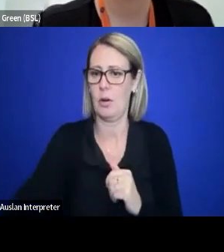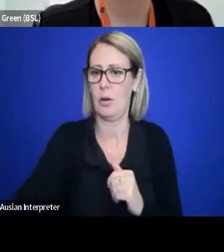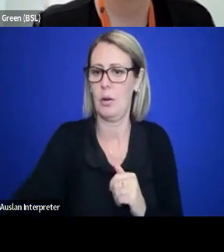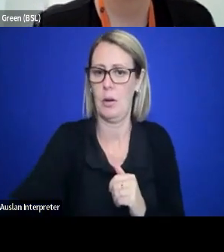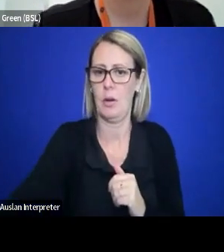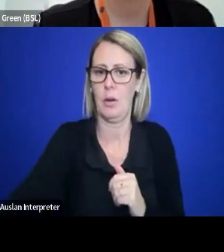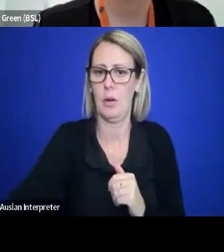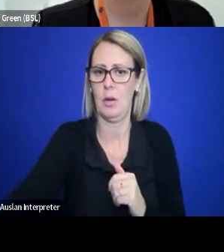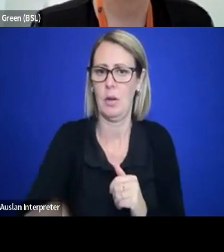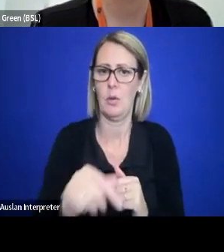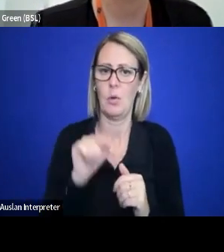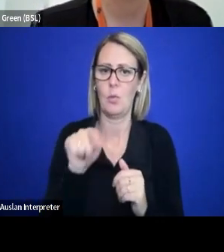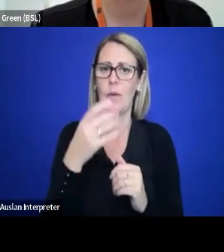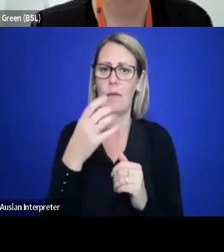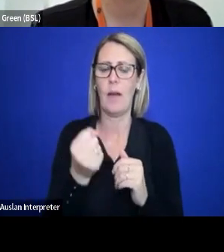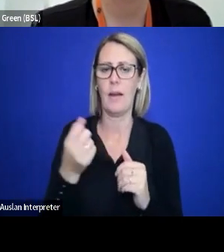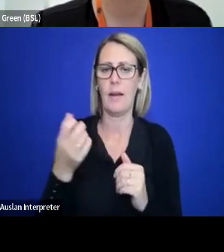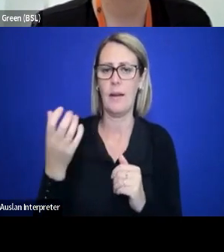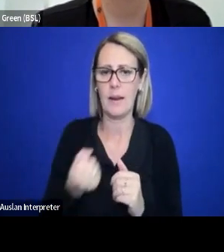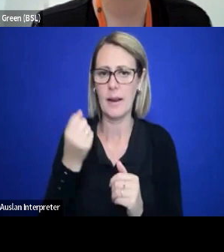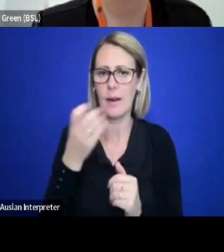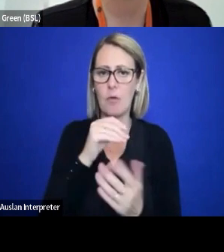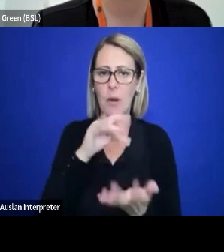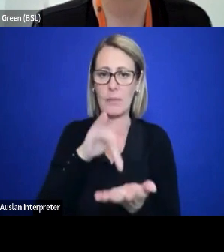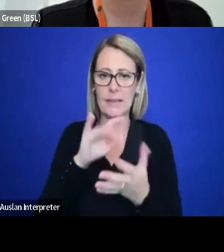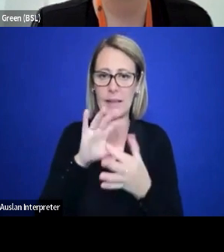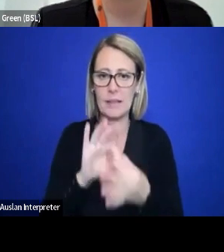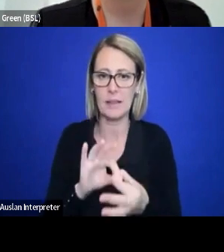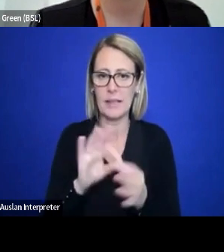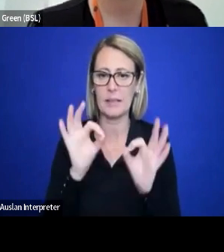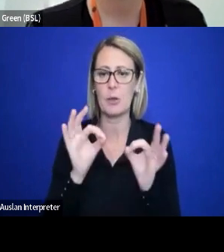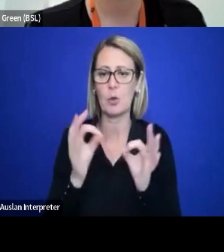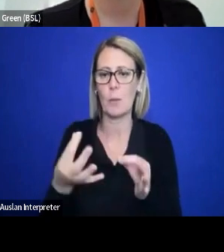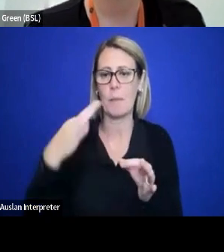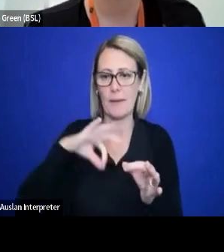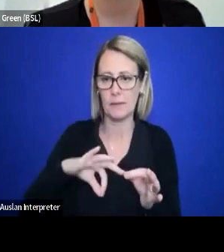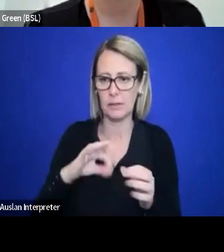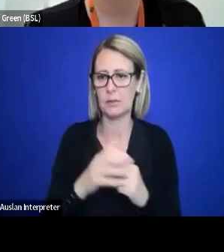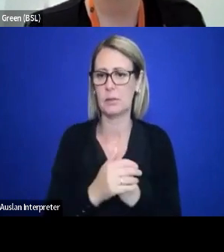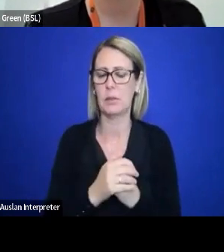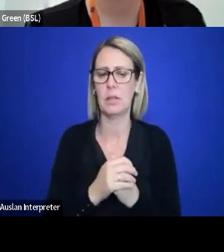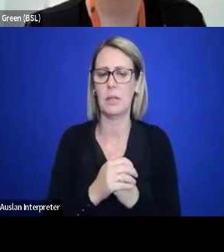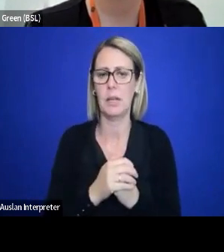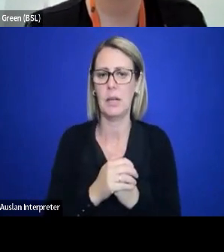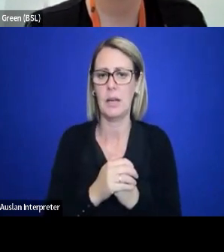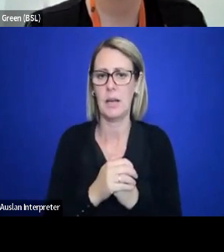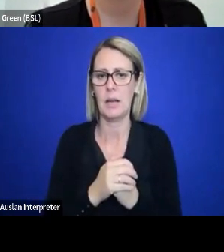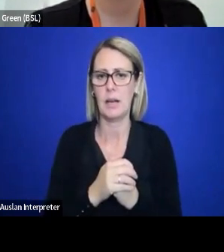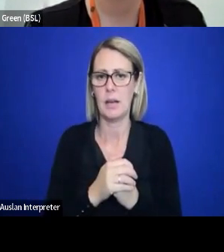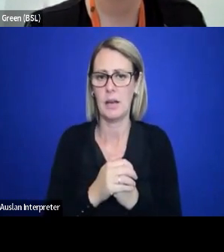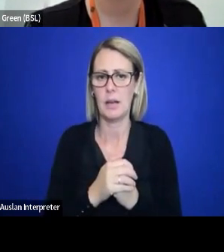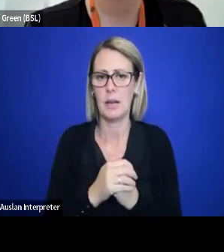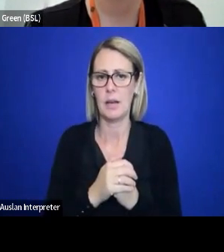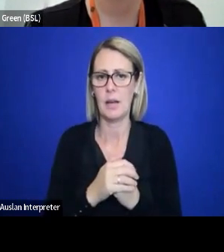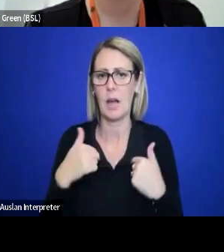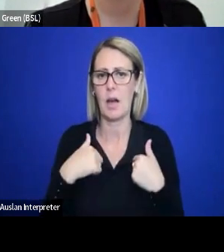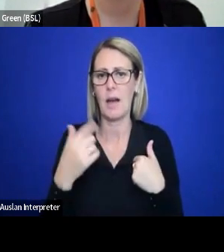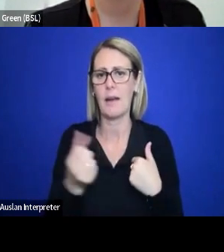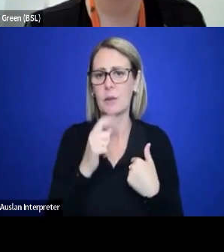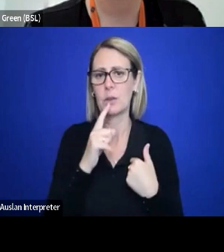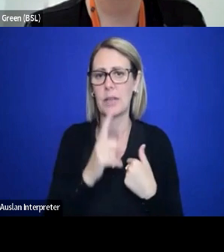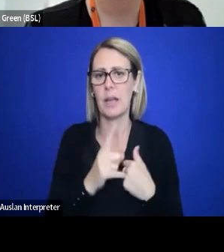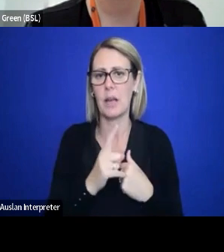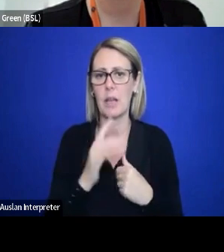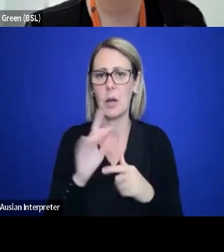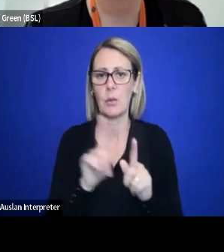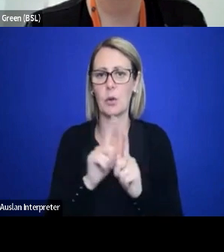we had income from Centrelink special benefits. But so I have to say that we